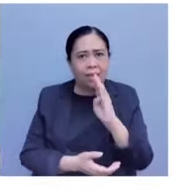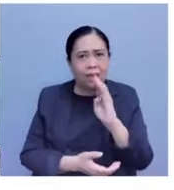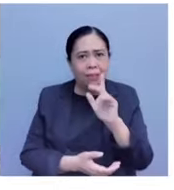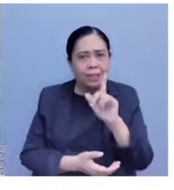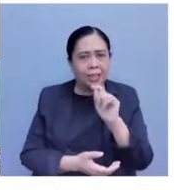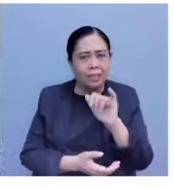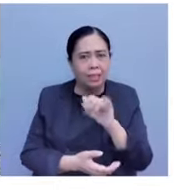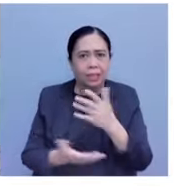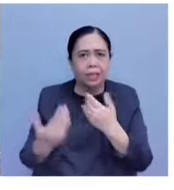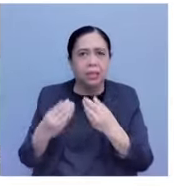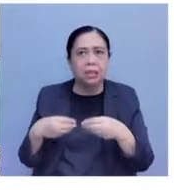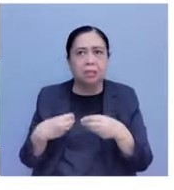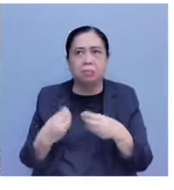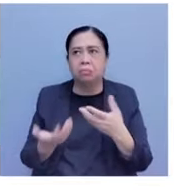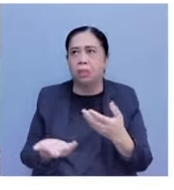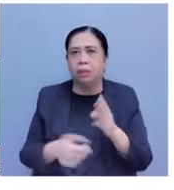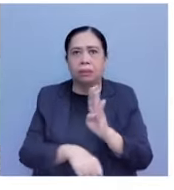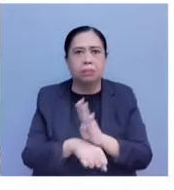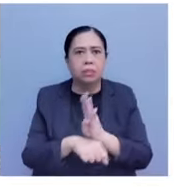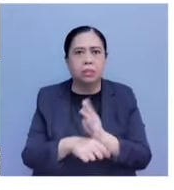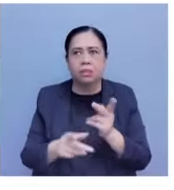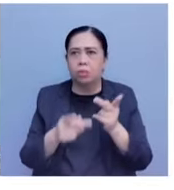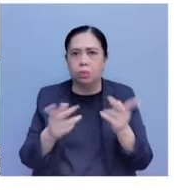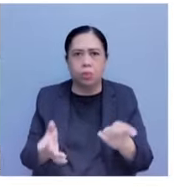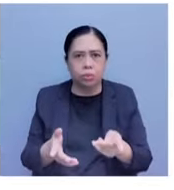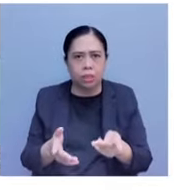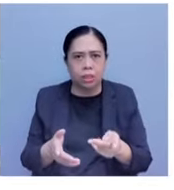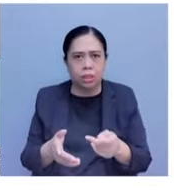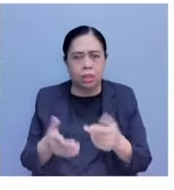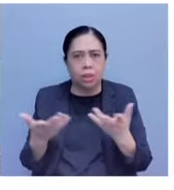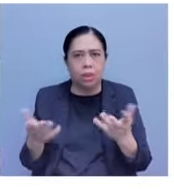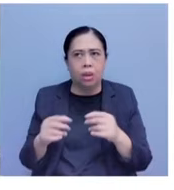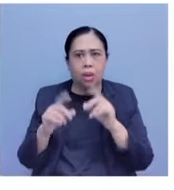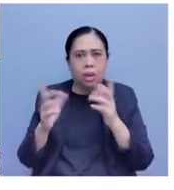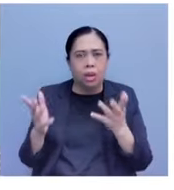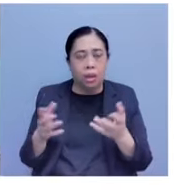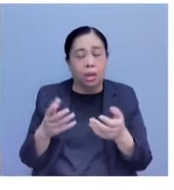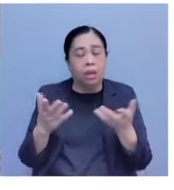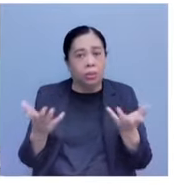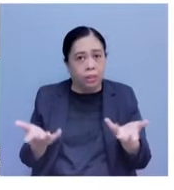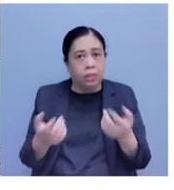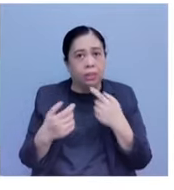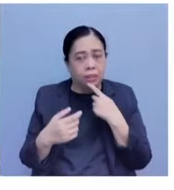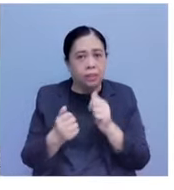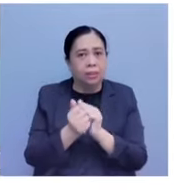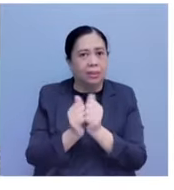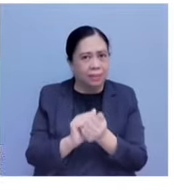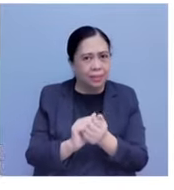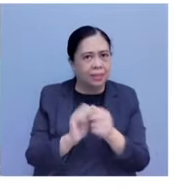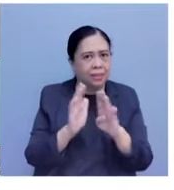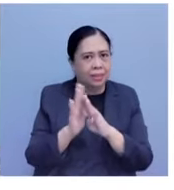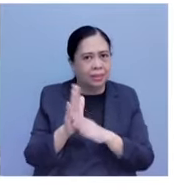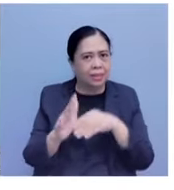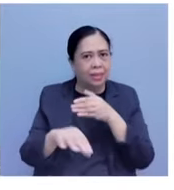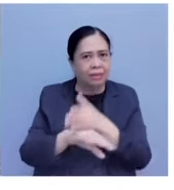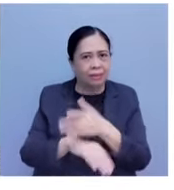that. They gave a business proposal. We've always told, well, they did the amendments to the bill